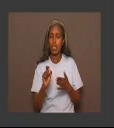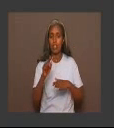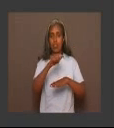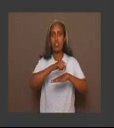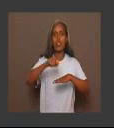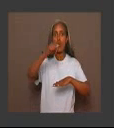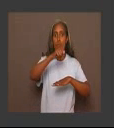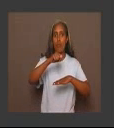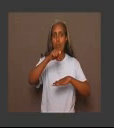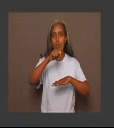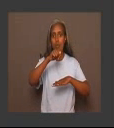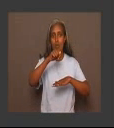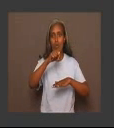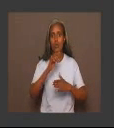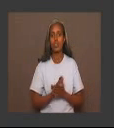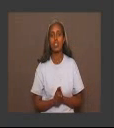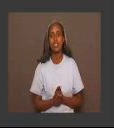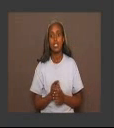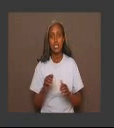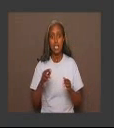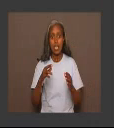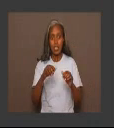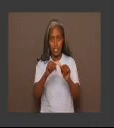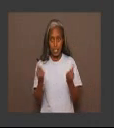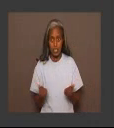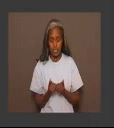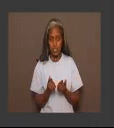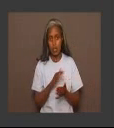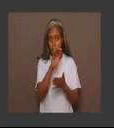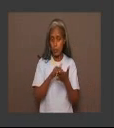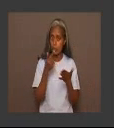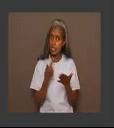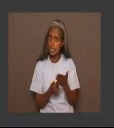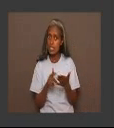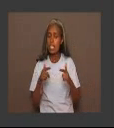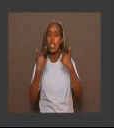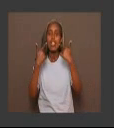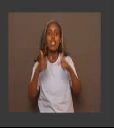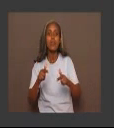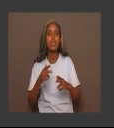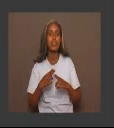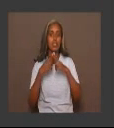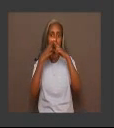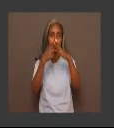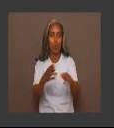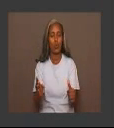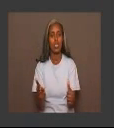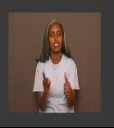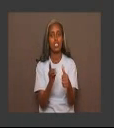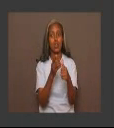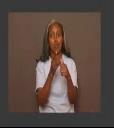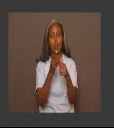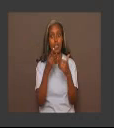top. The region between these limits is called the domain